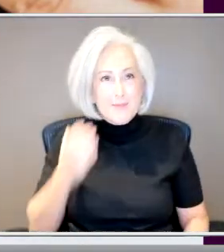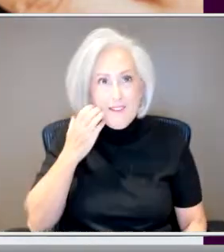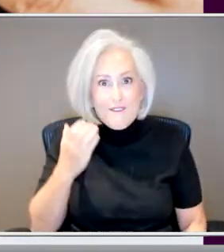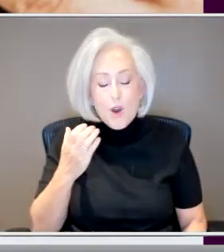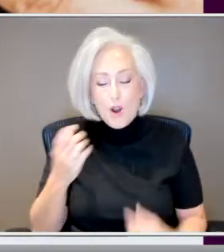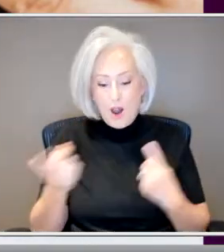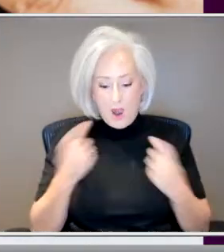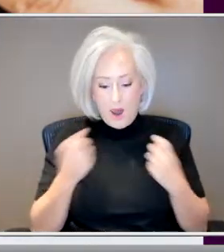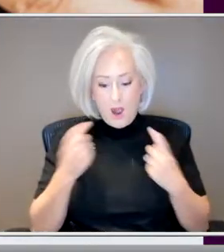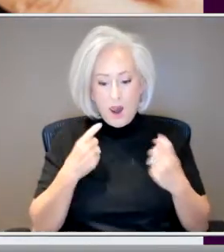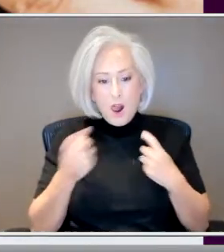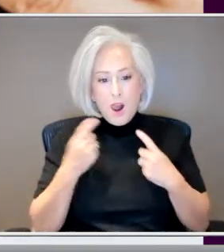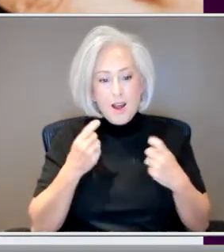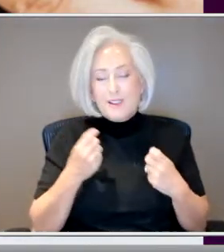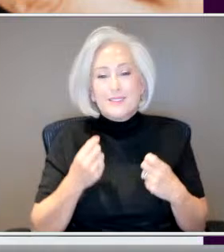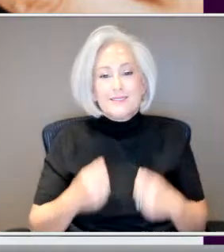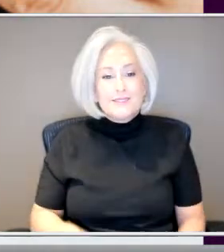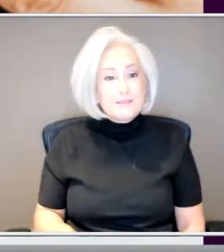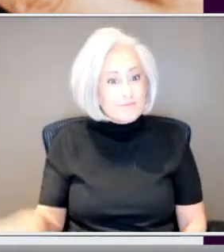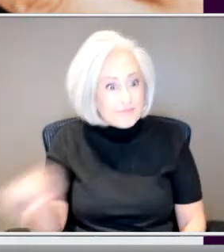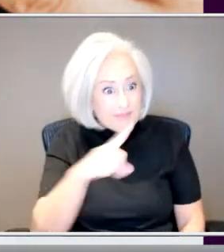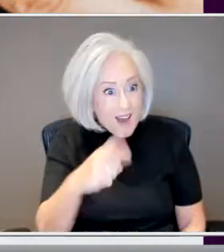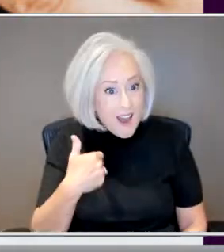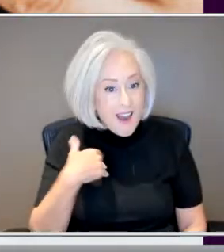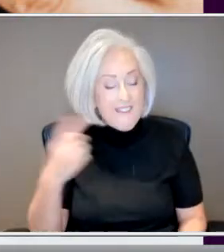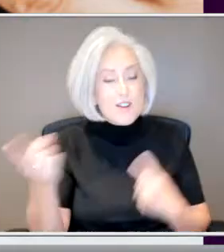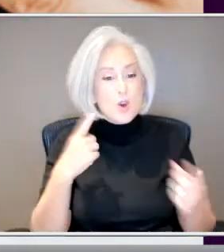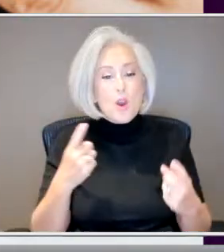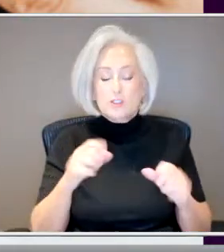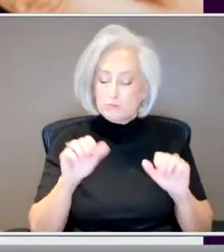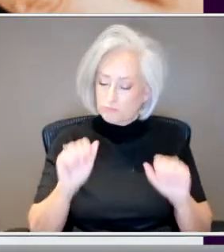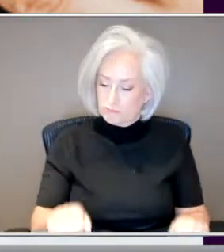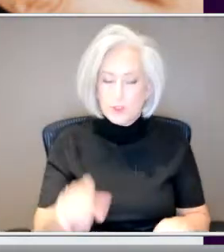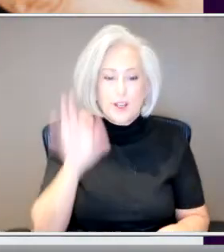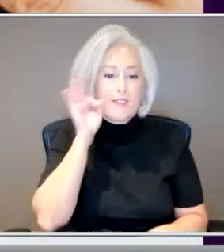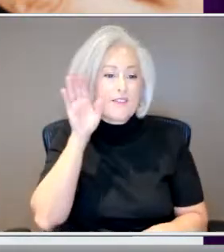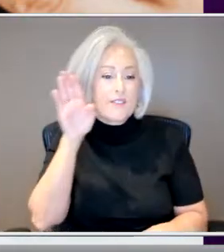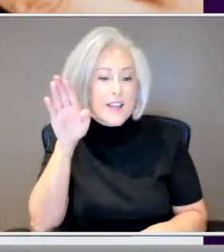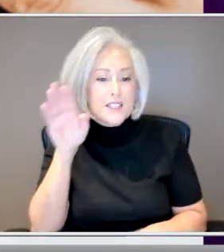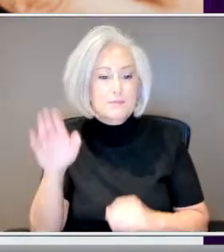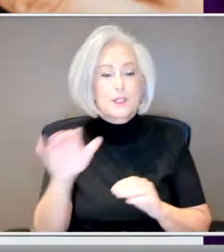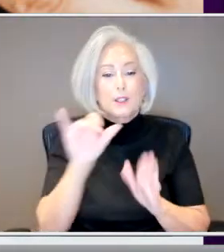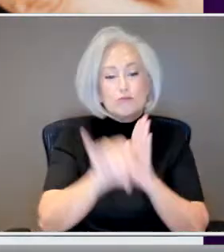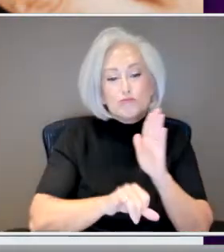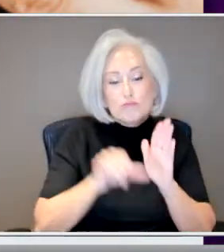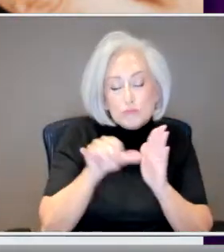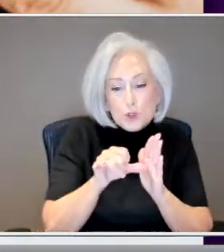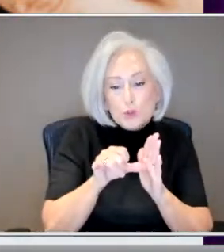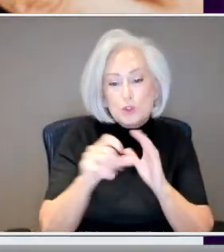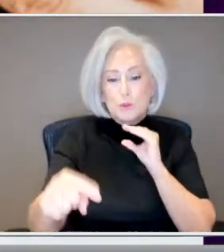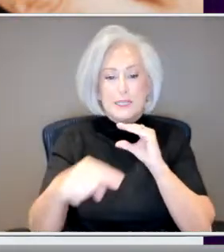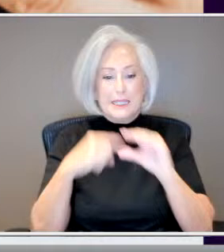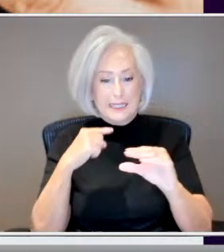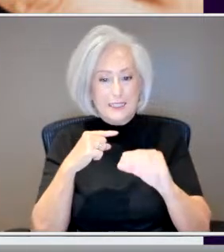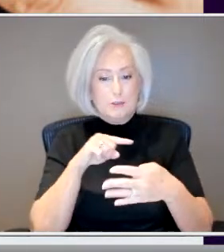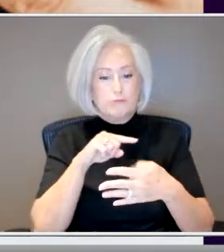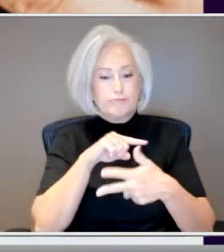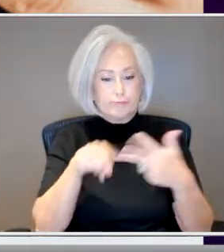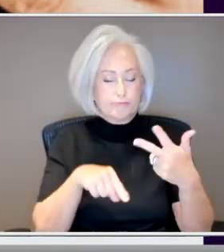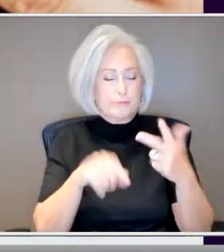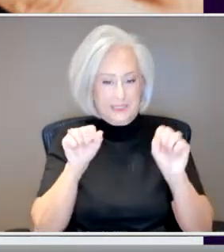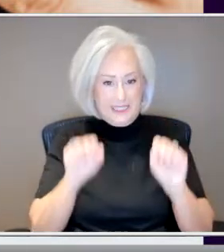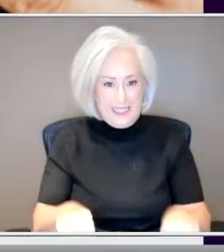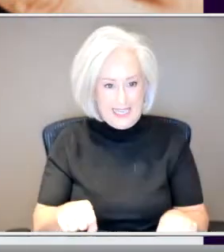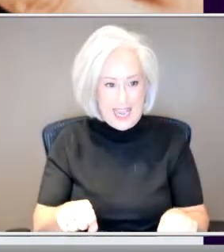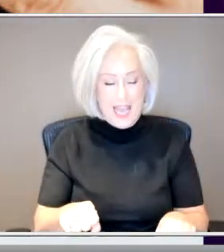Facebook questions coming in. If you have a question, send it to us on YouTube. You can do Facebook or the All Things Heart email. You will find all the links and how you can